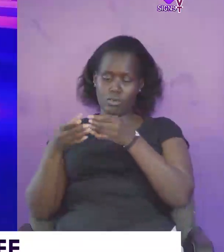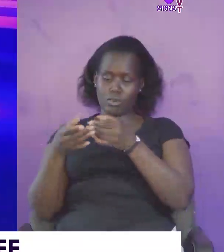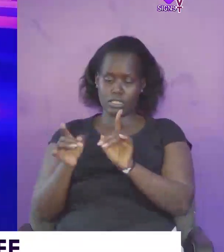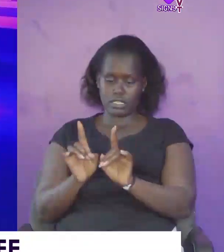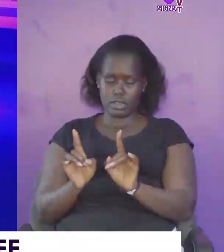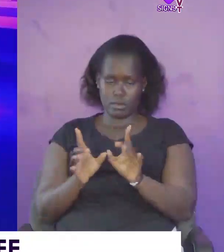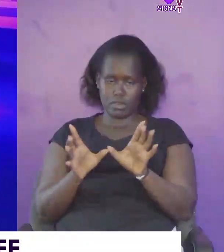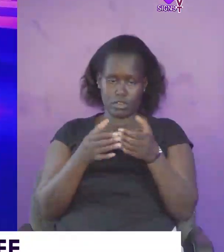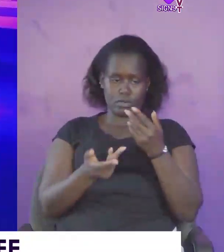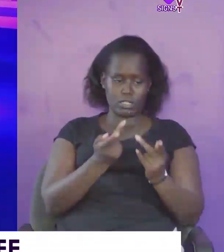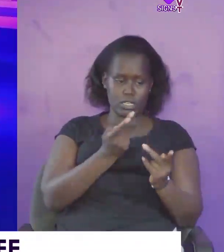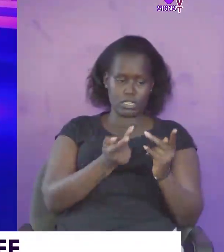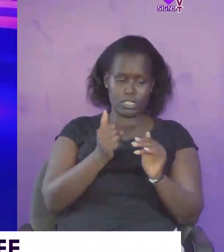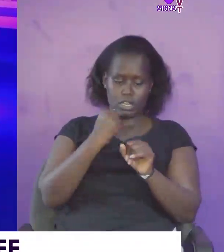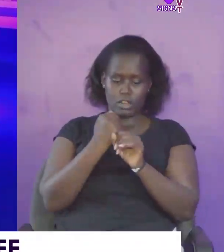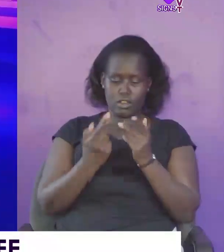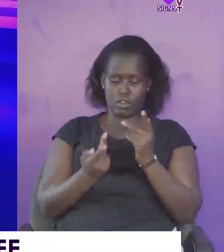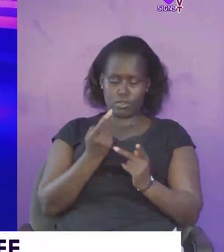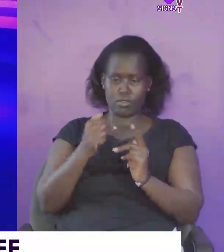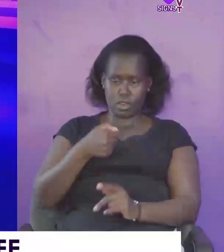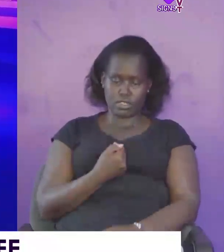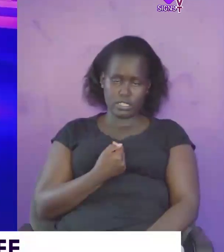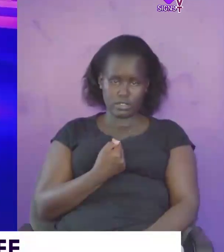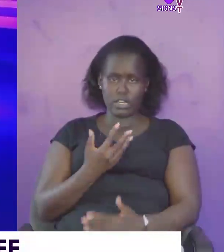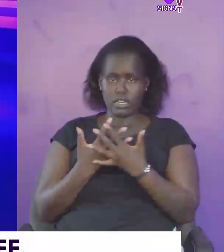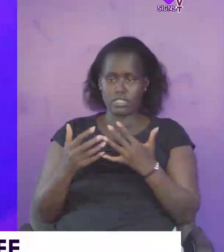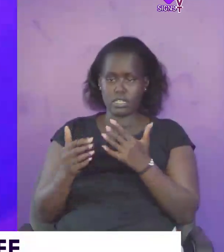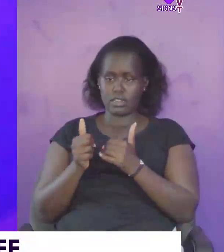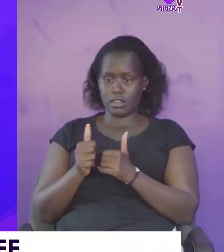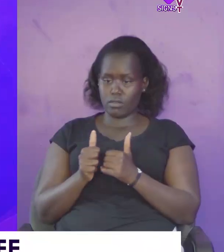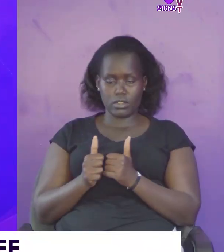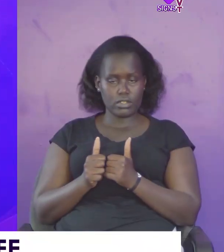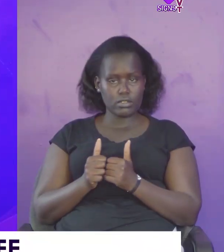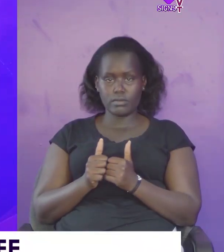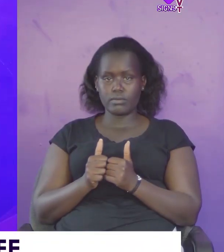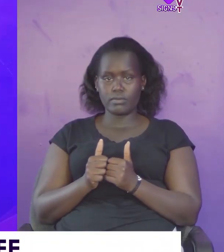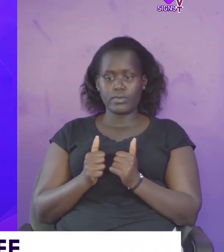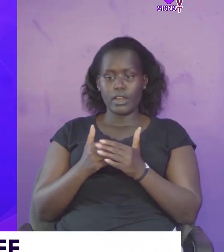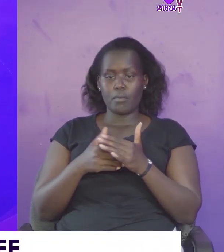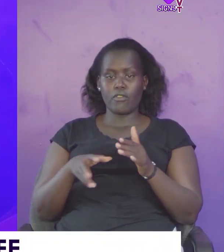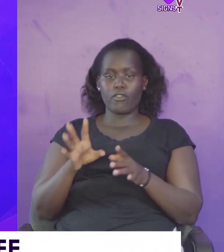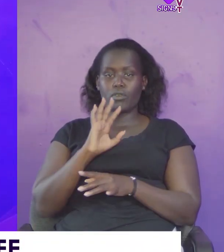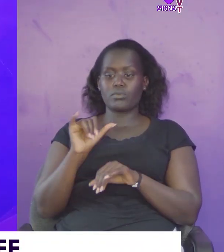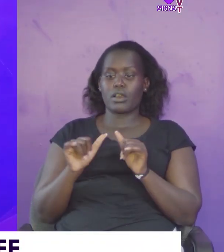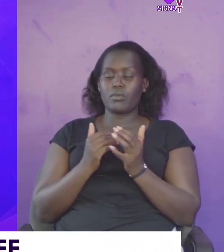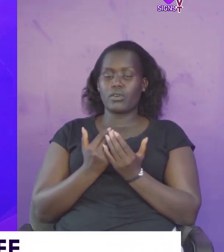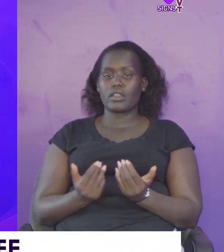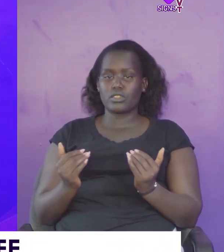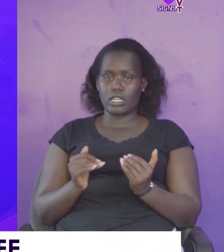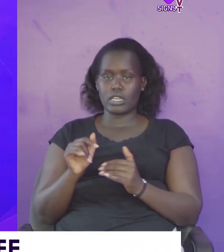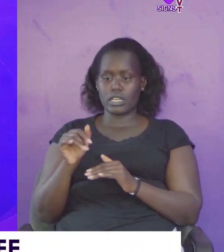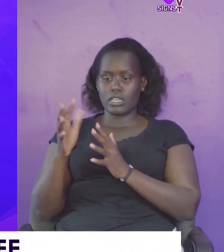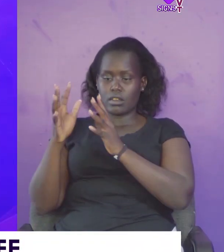community kitchen and cook ourselves. And of course, there's something else that is going to raise its ugly head before we talk about the child in this